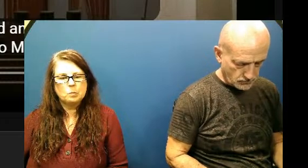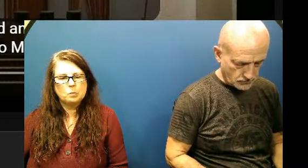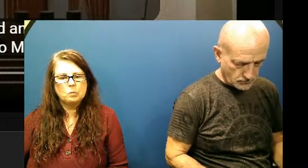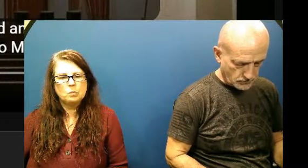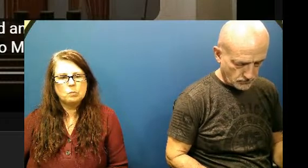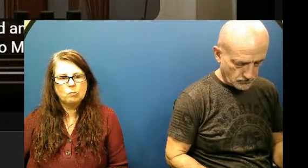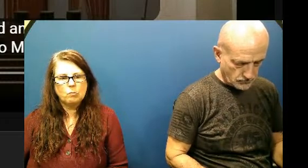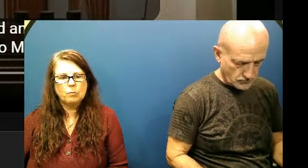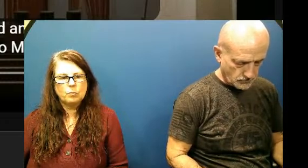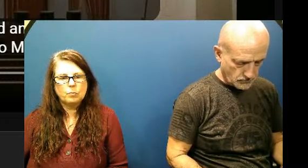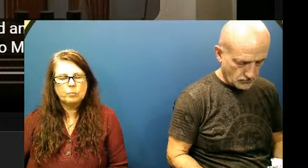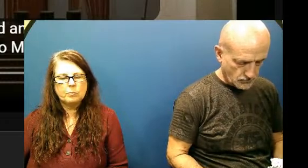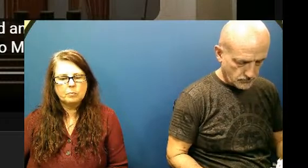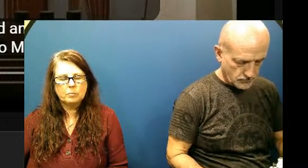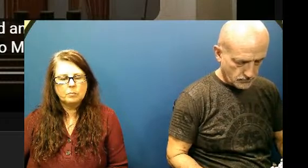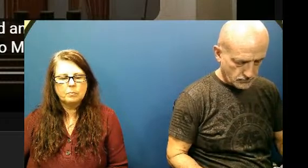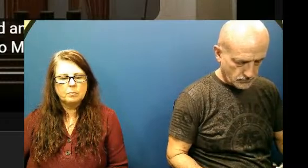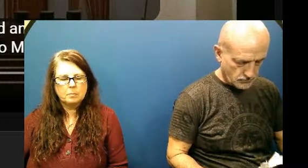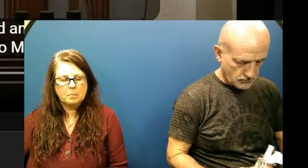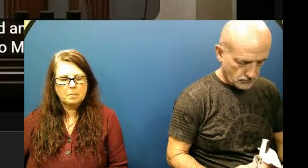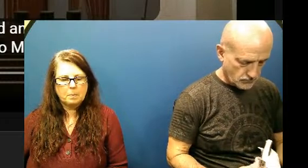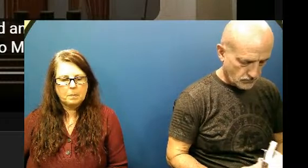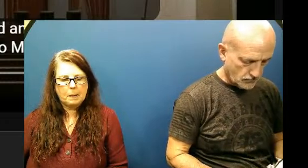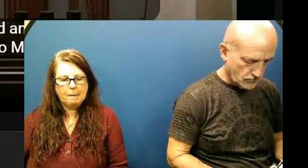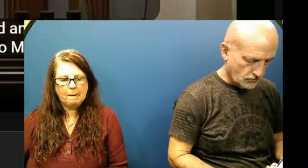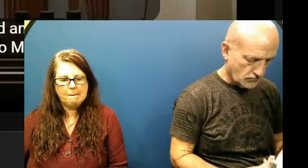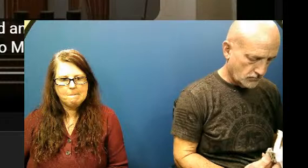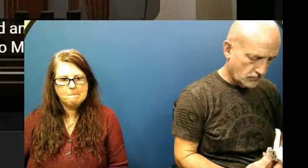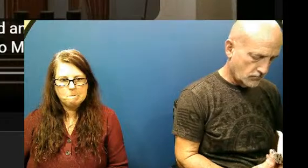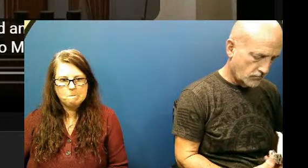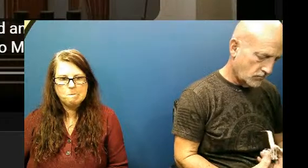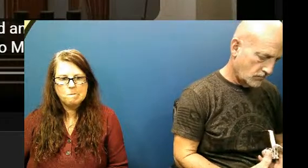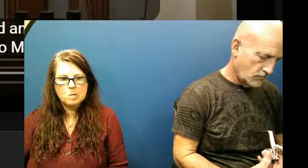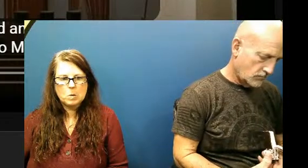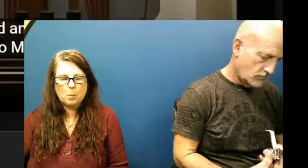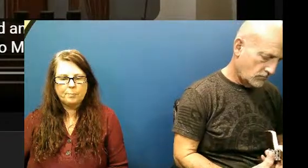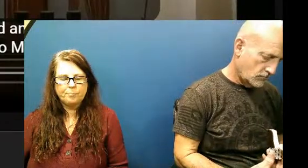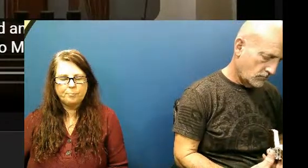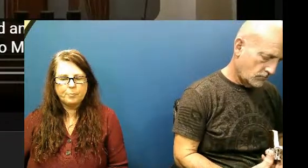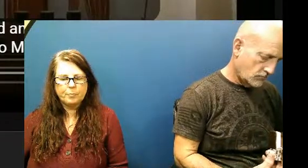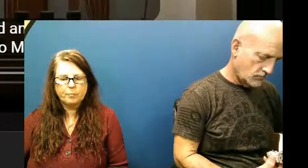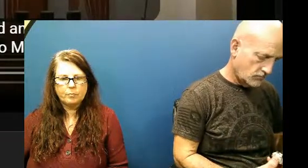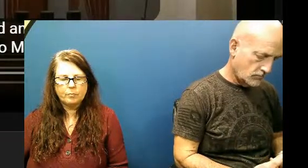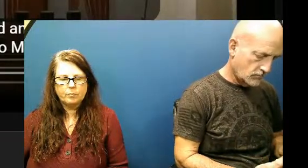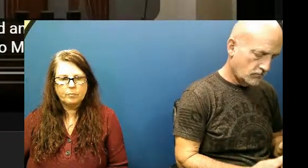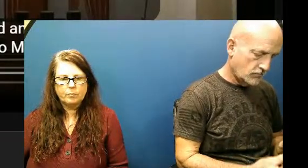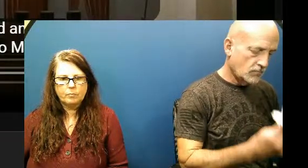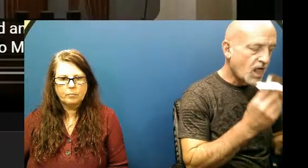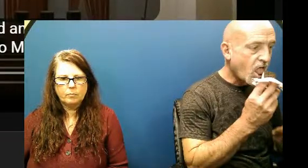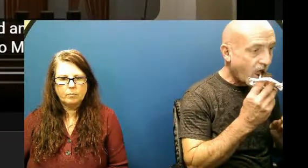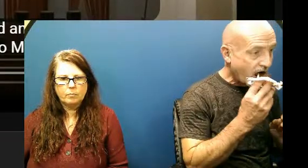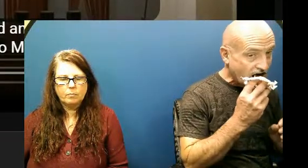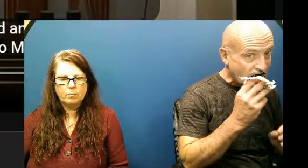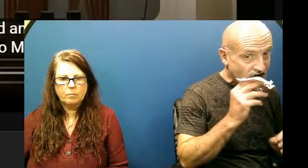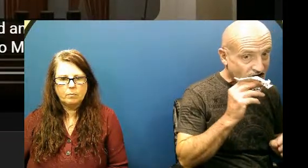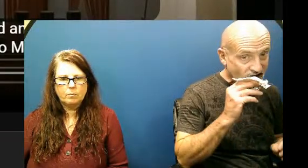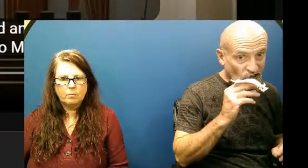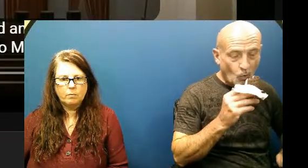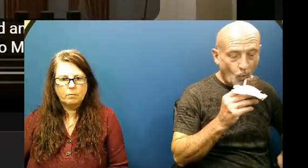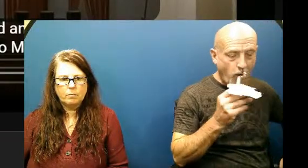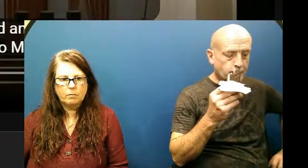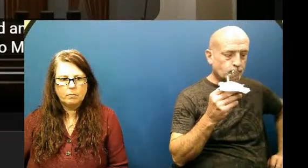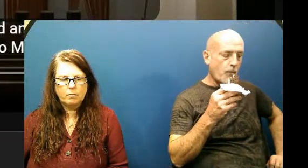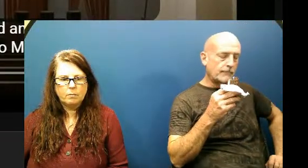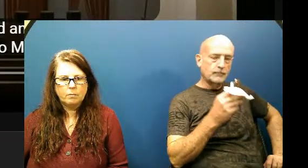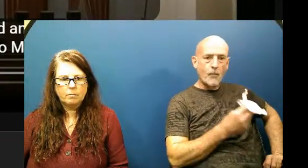government can do that, however important and the interest. But that's not what Congress is